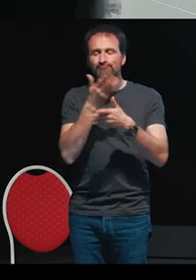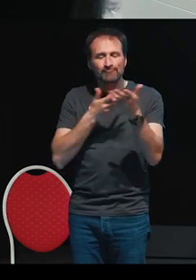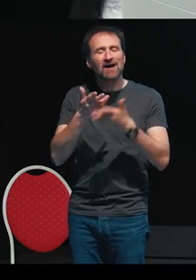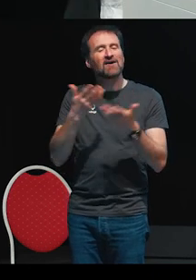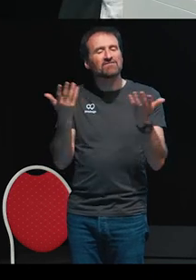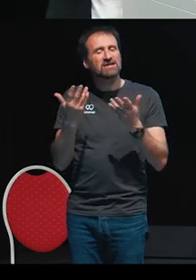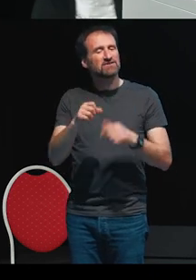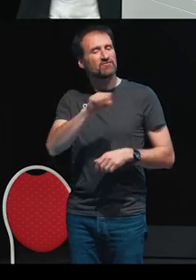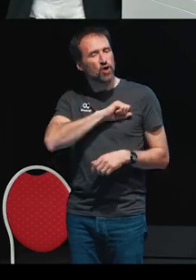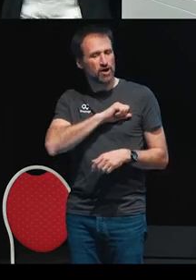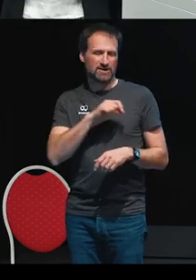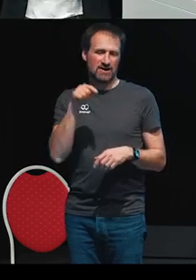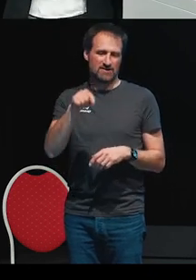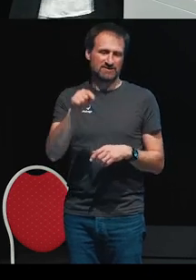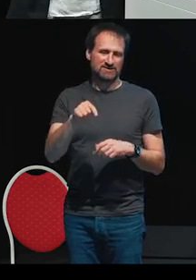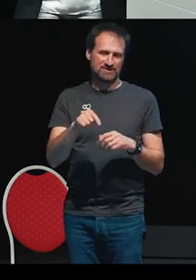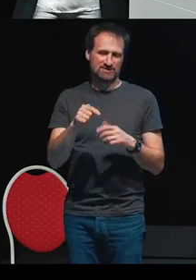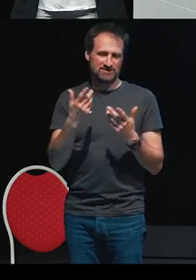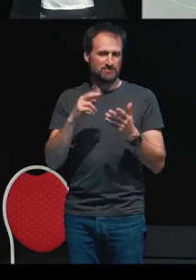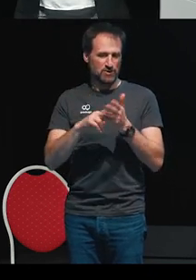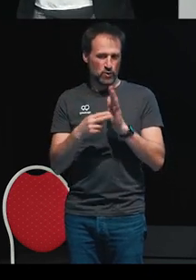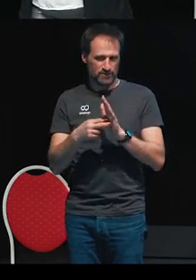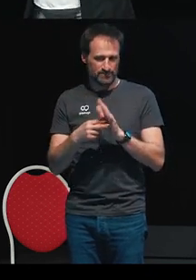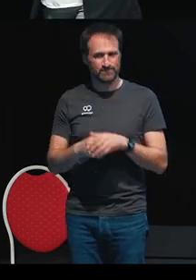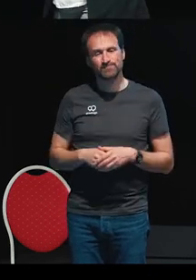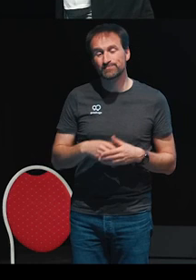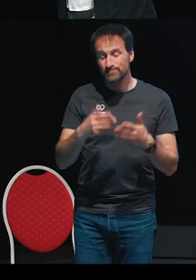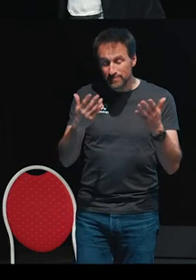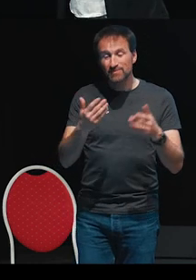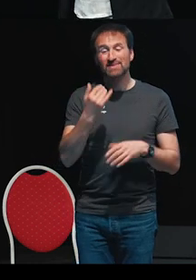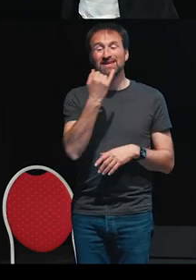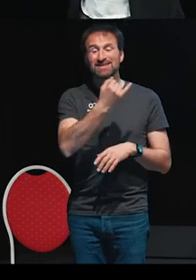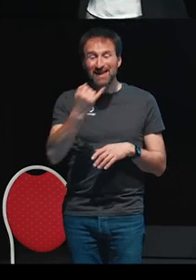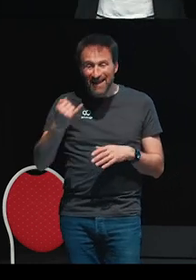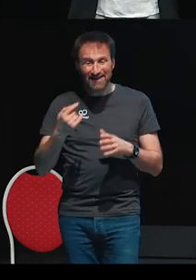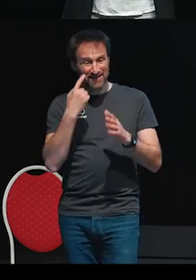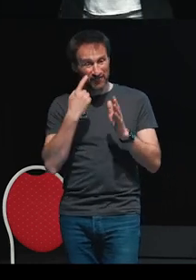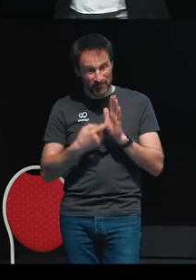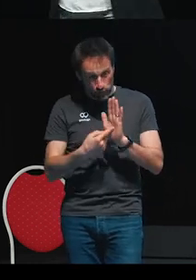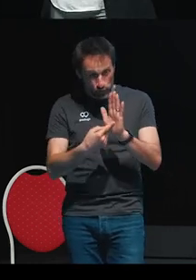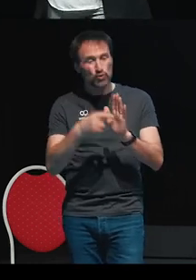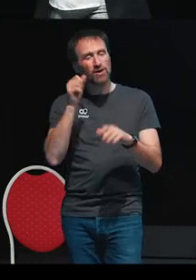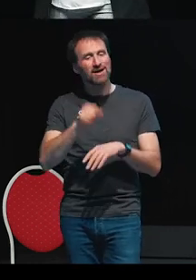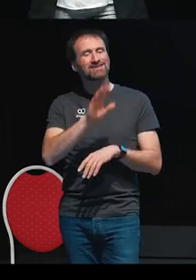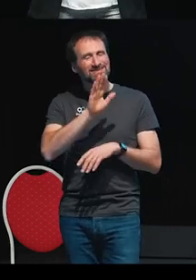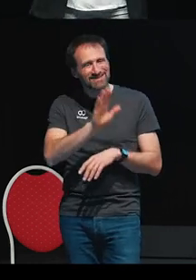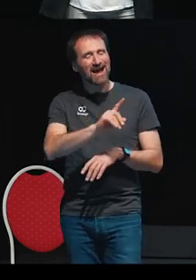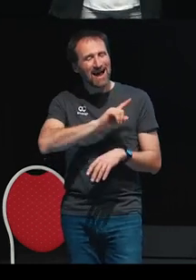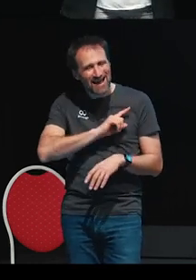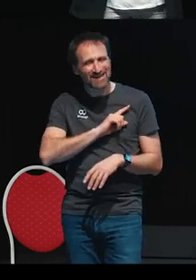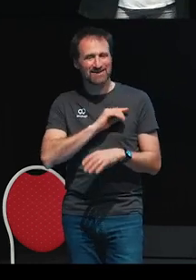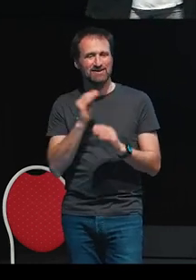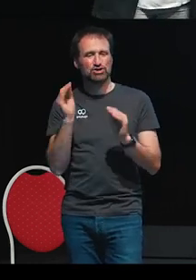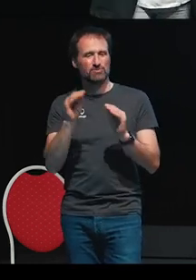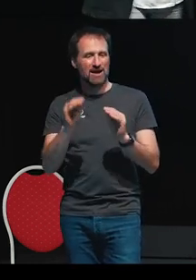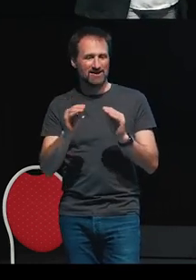method. So what are the advantages? So each view, first of all, can have its own storage. I mean, you can throw everything to